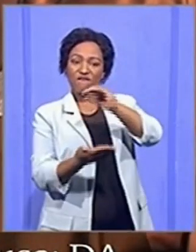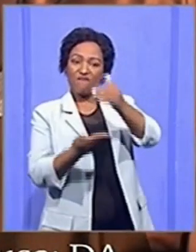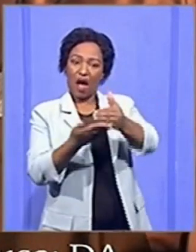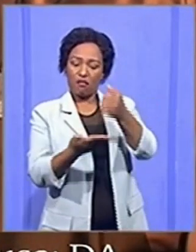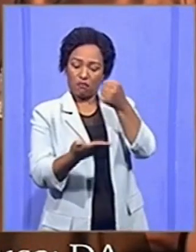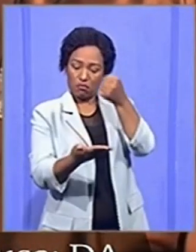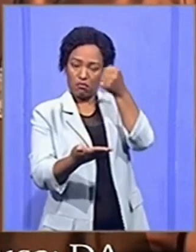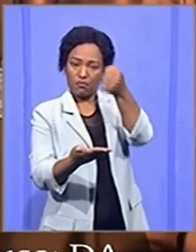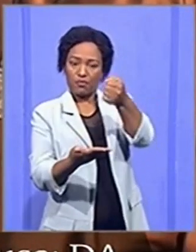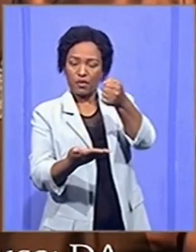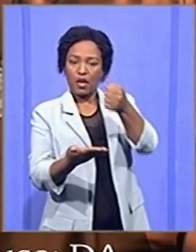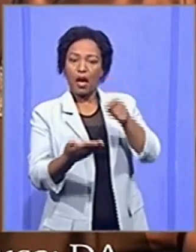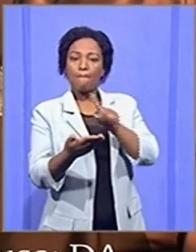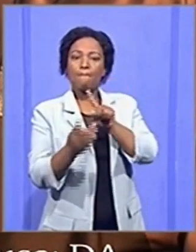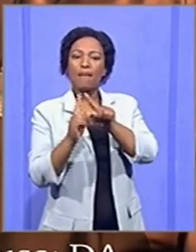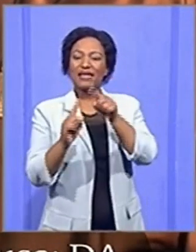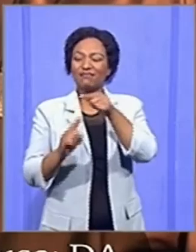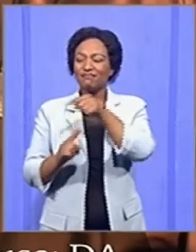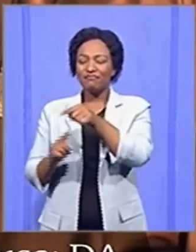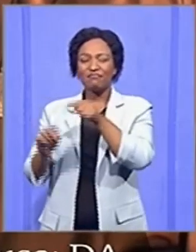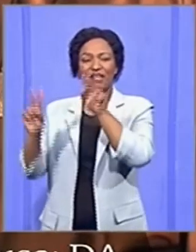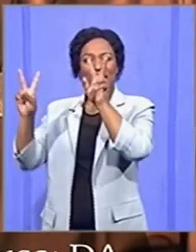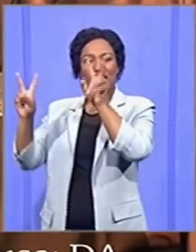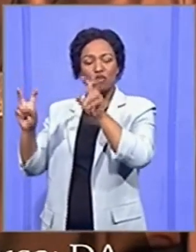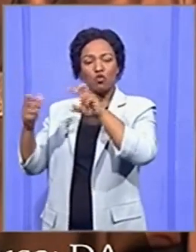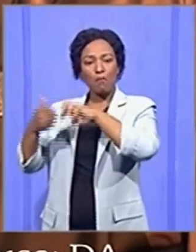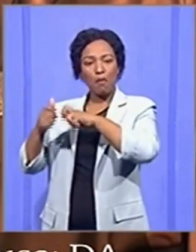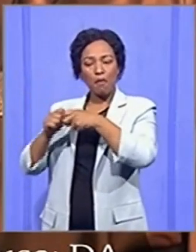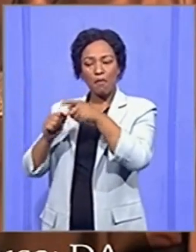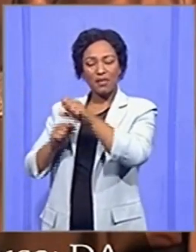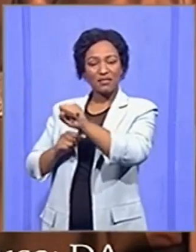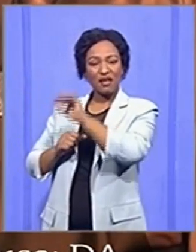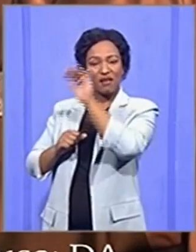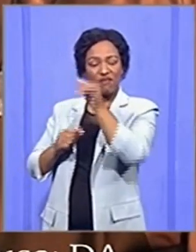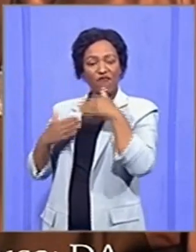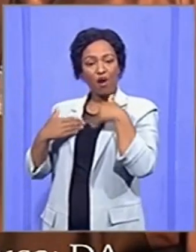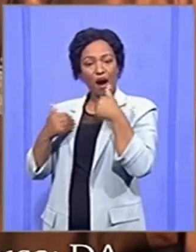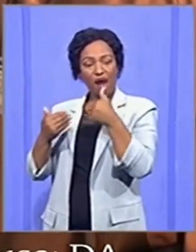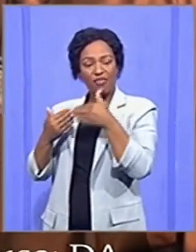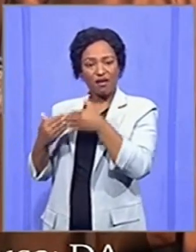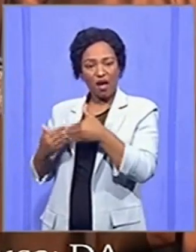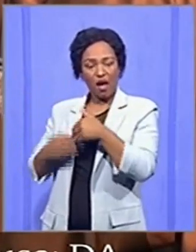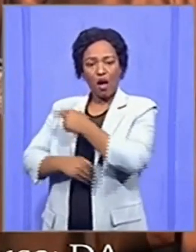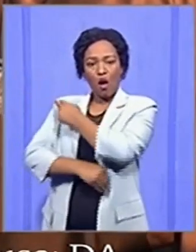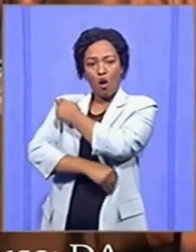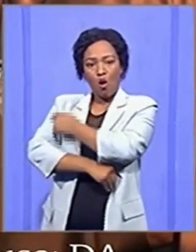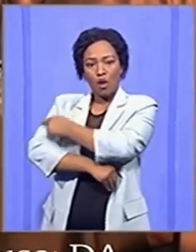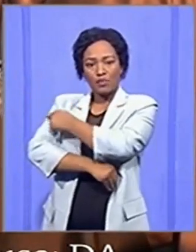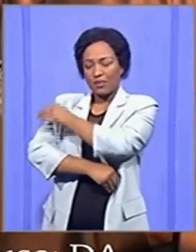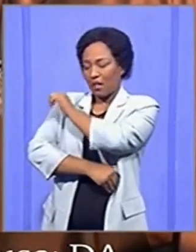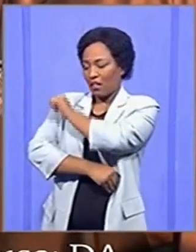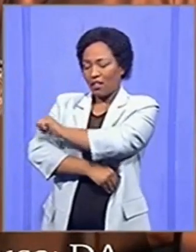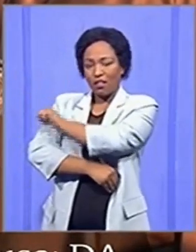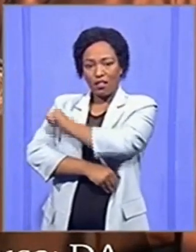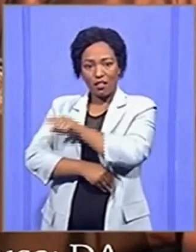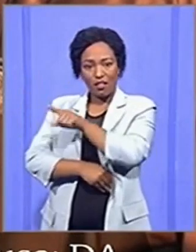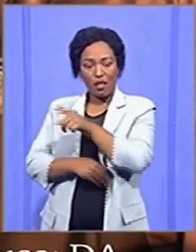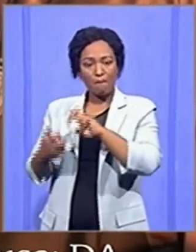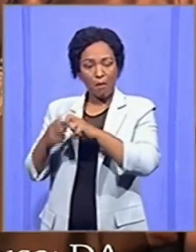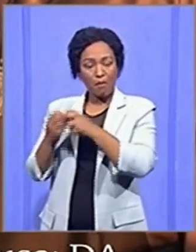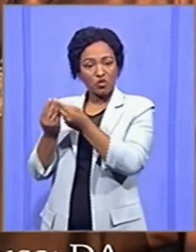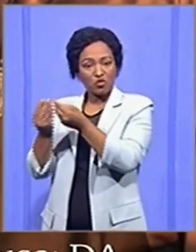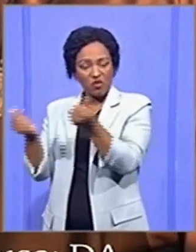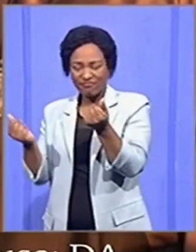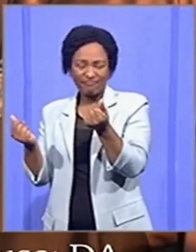going to deal with the systemic issues which are there in the healthcare system. The healthcare system needs